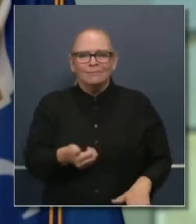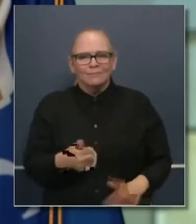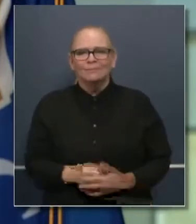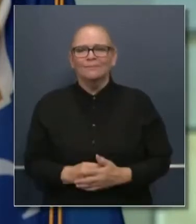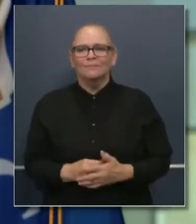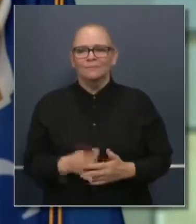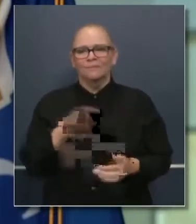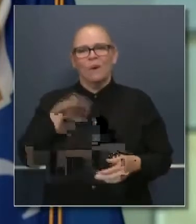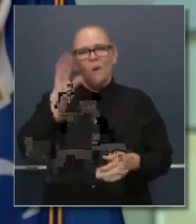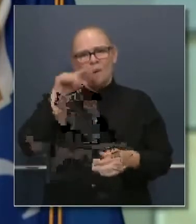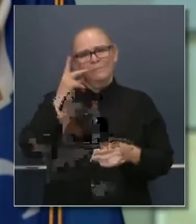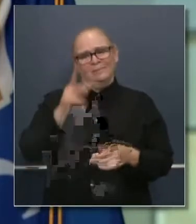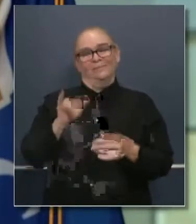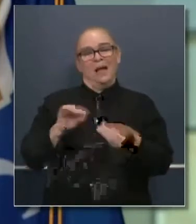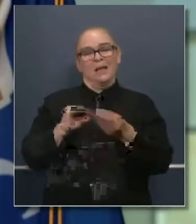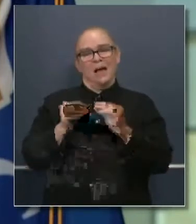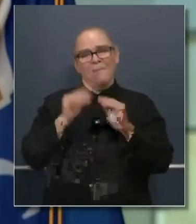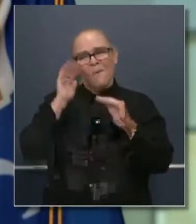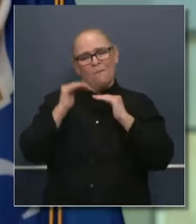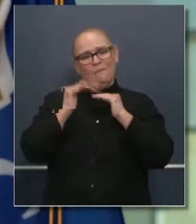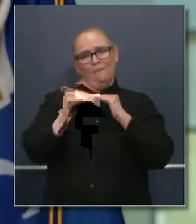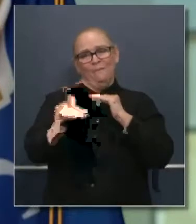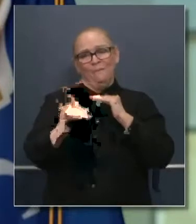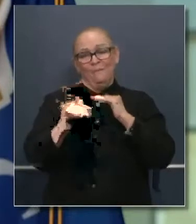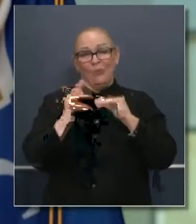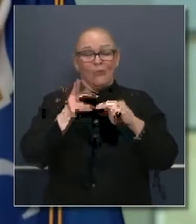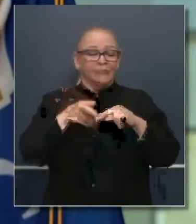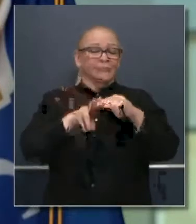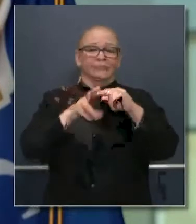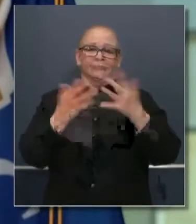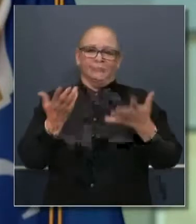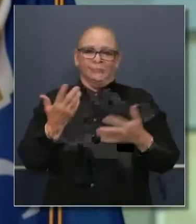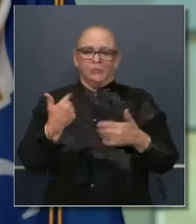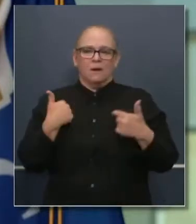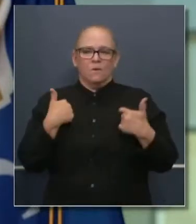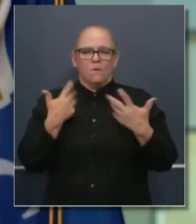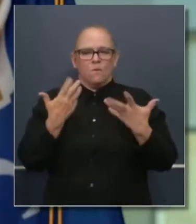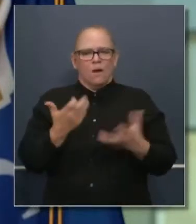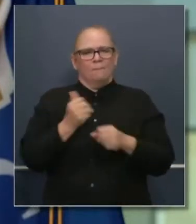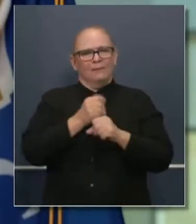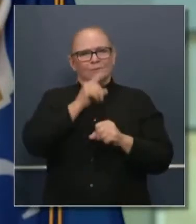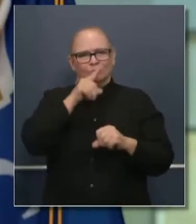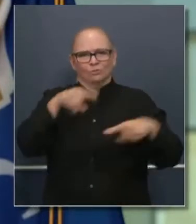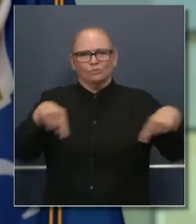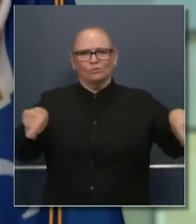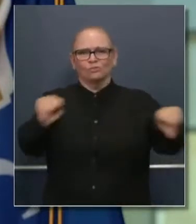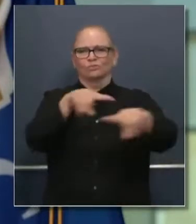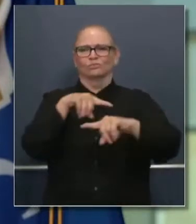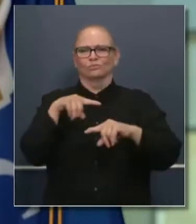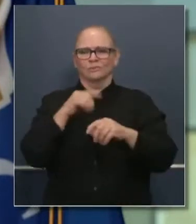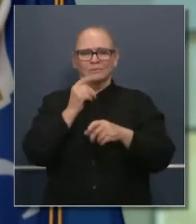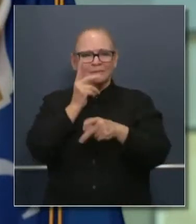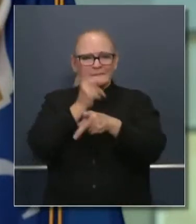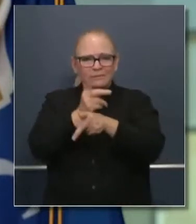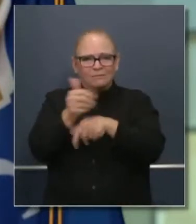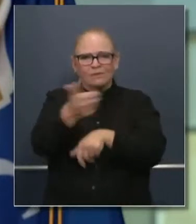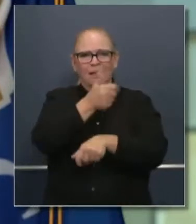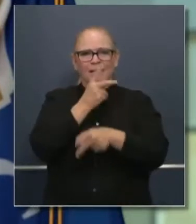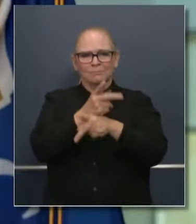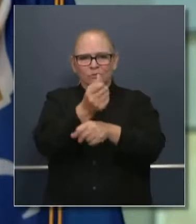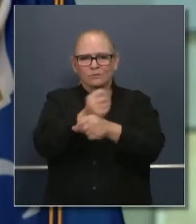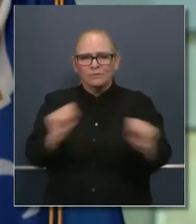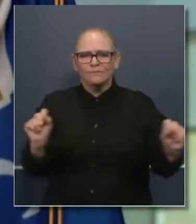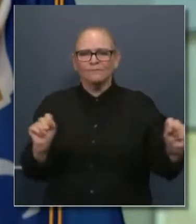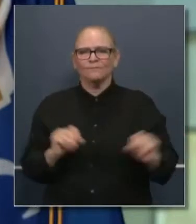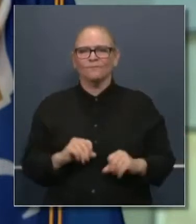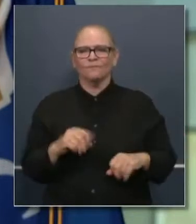numbers remain stubbornly high over the course of the next number of days, potentially next week or so. We're going to monitor